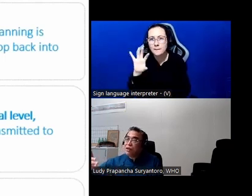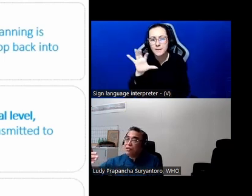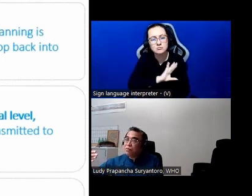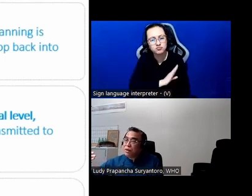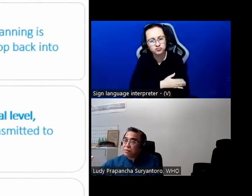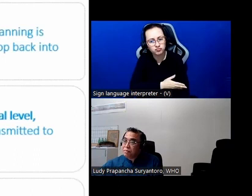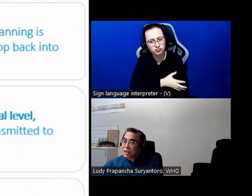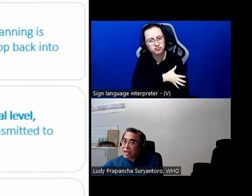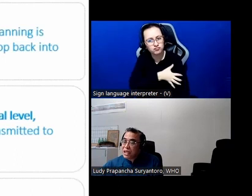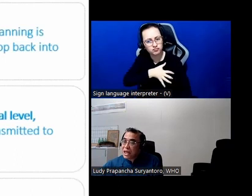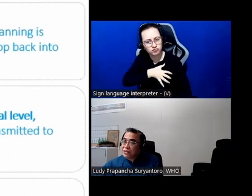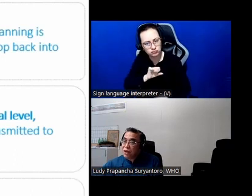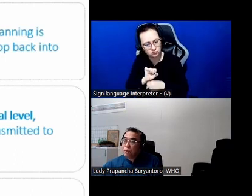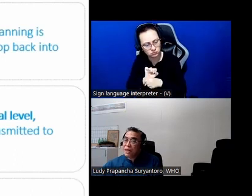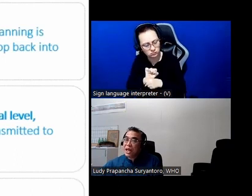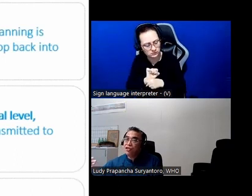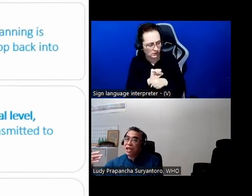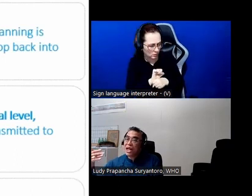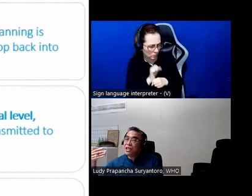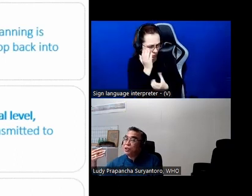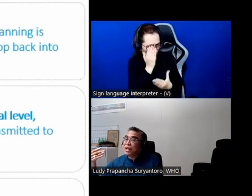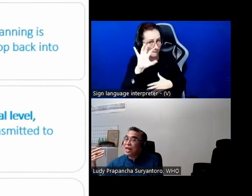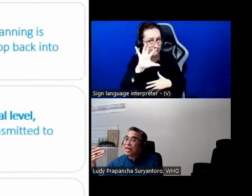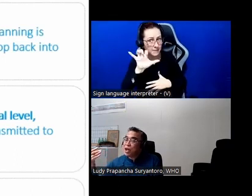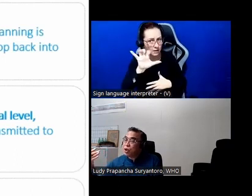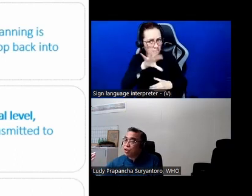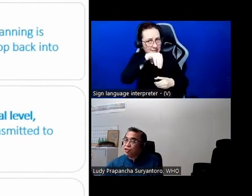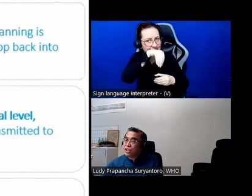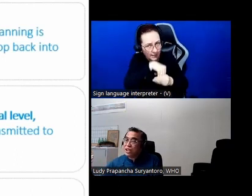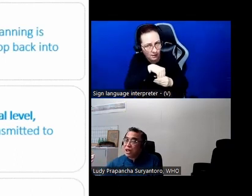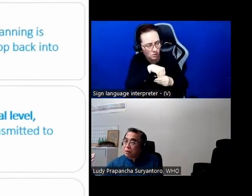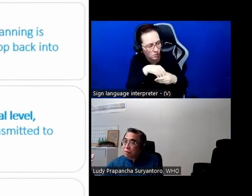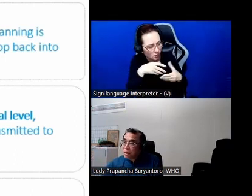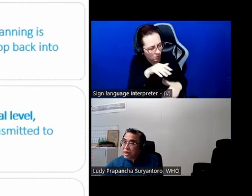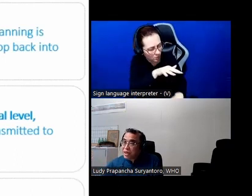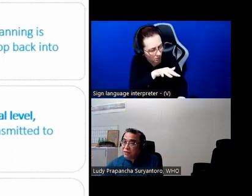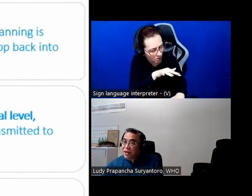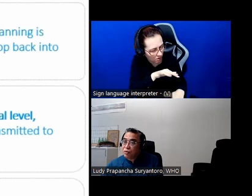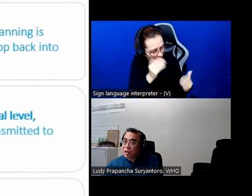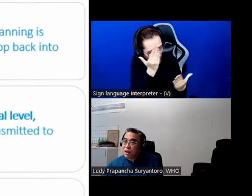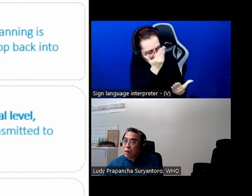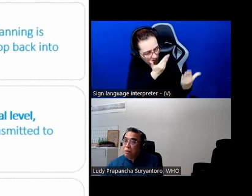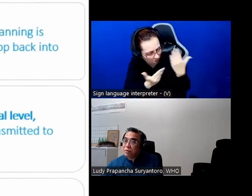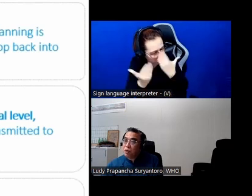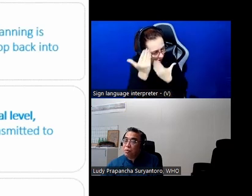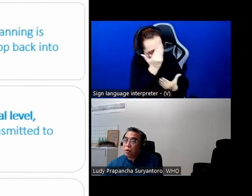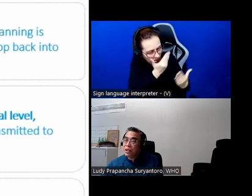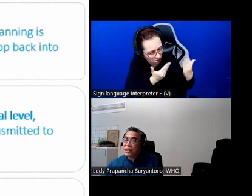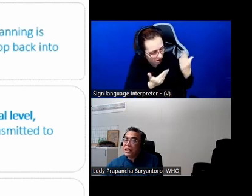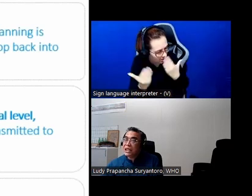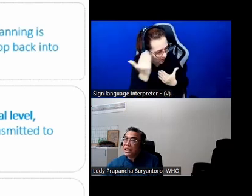process, from building and developing national action plan, costing it, mapping it, the investment, but